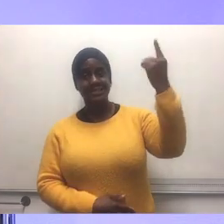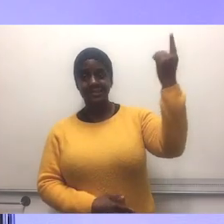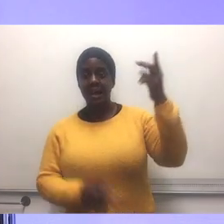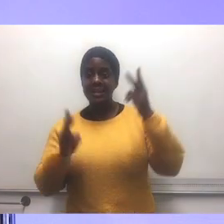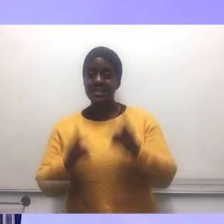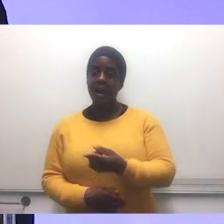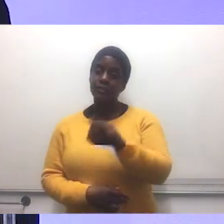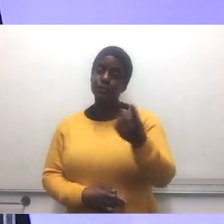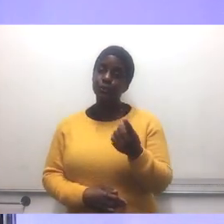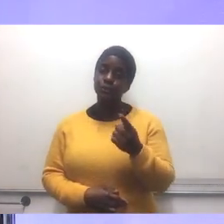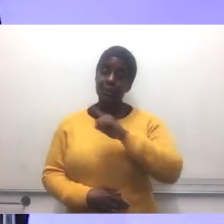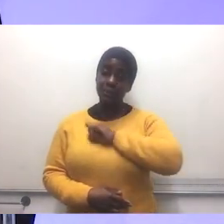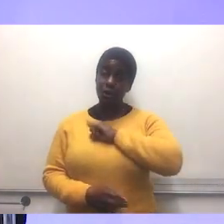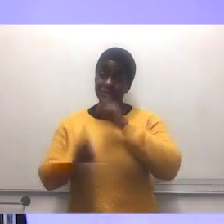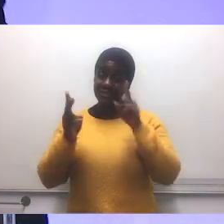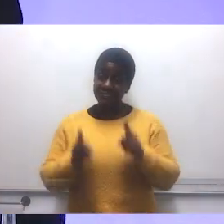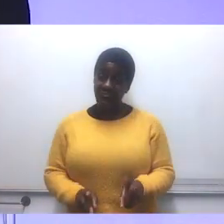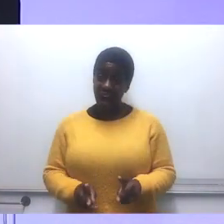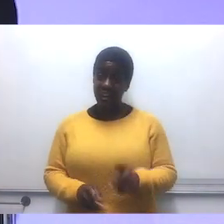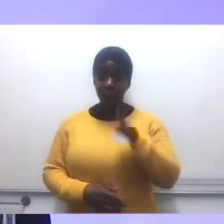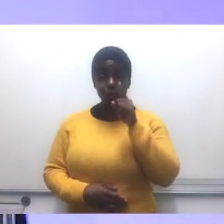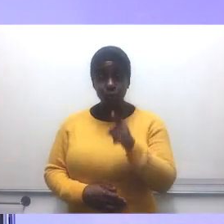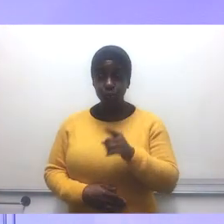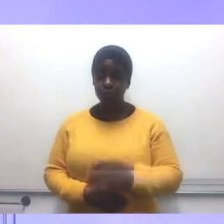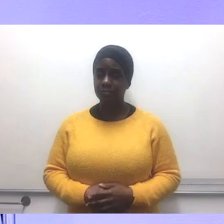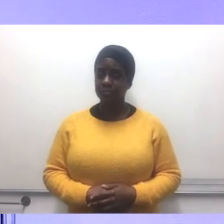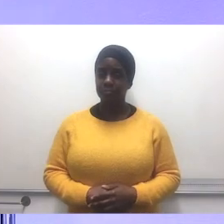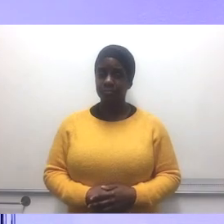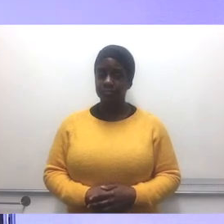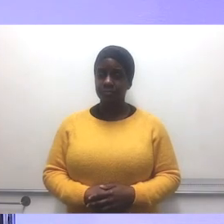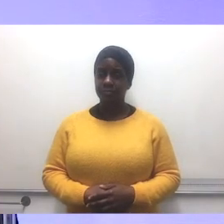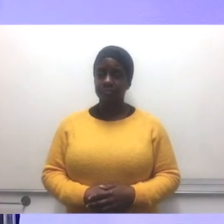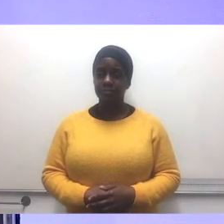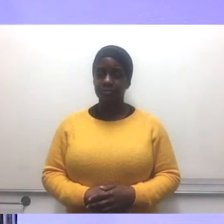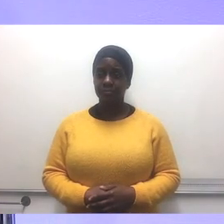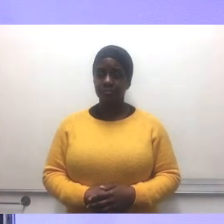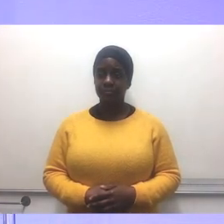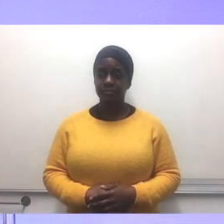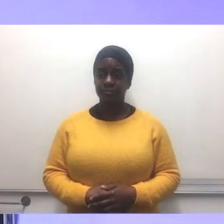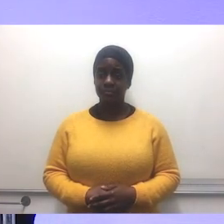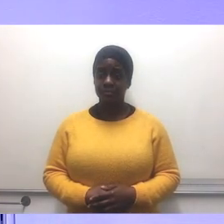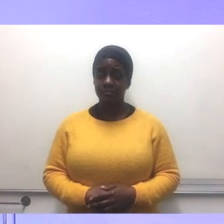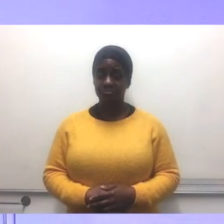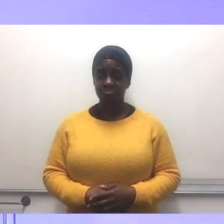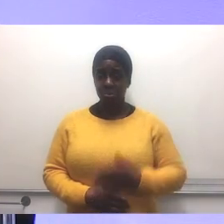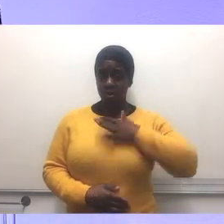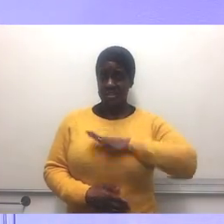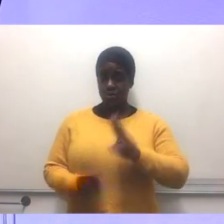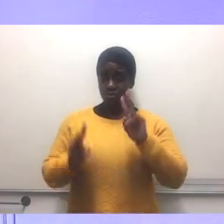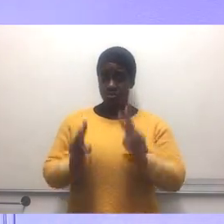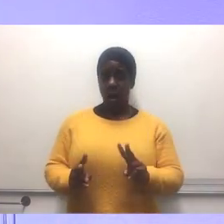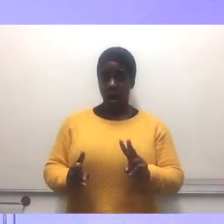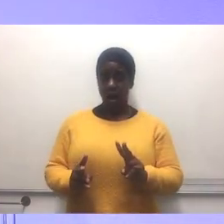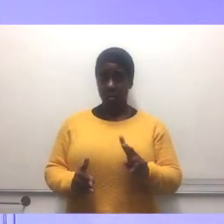And because he died for you, you don't have to die the death that you deserve,